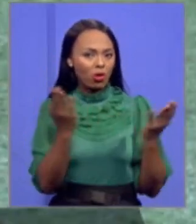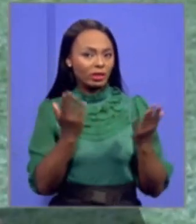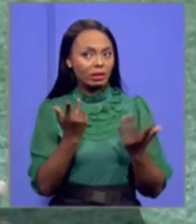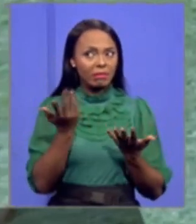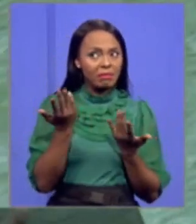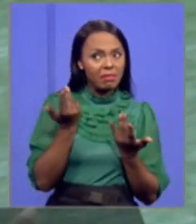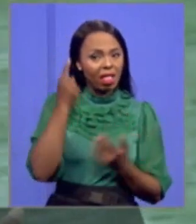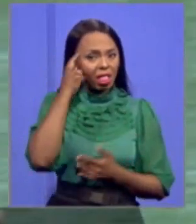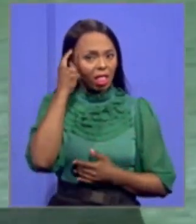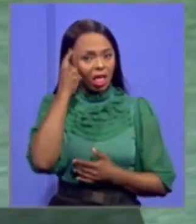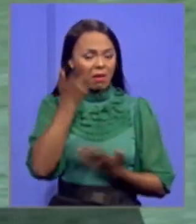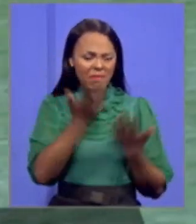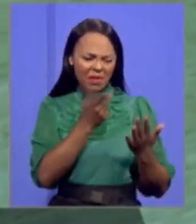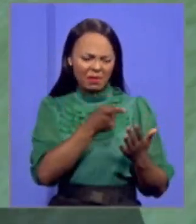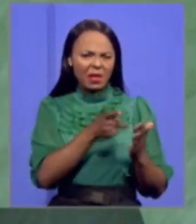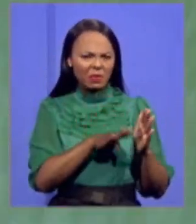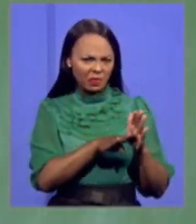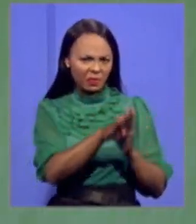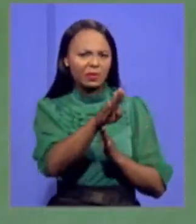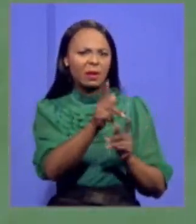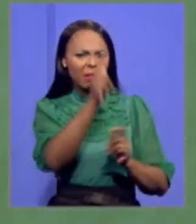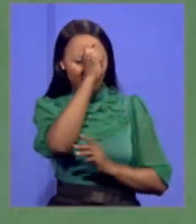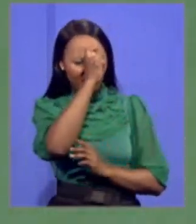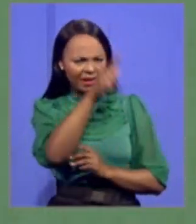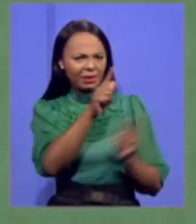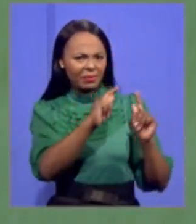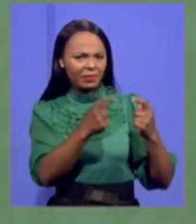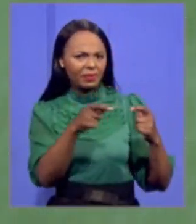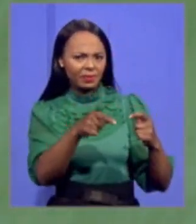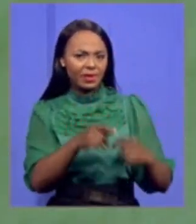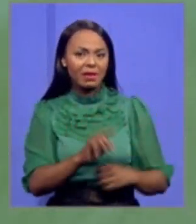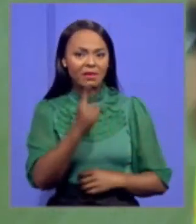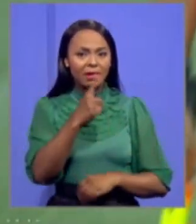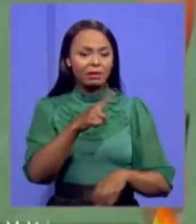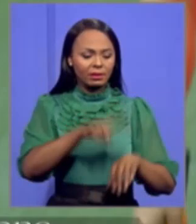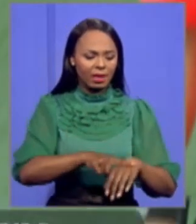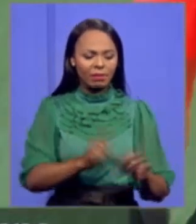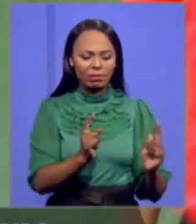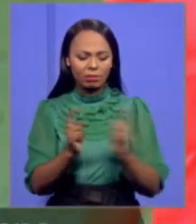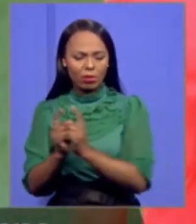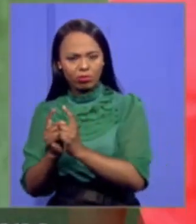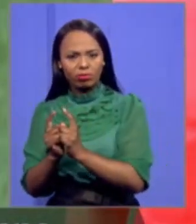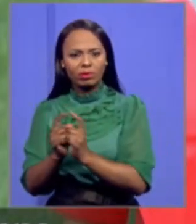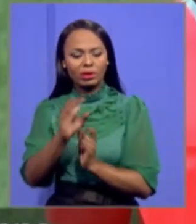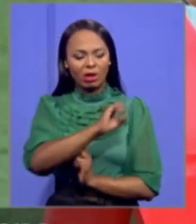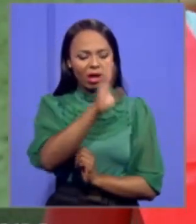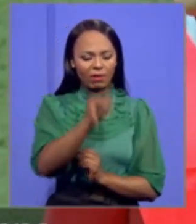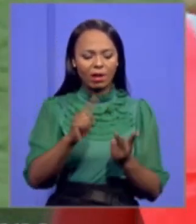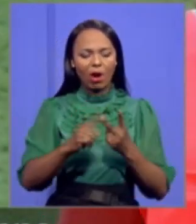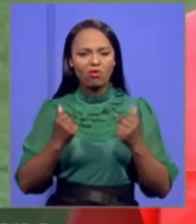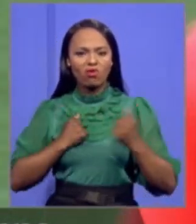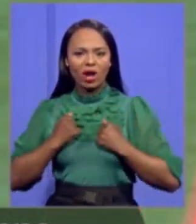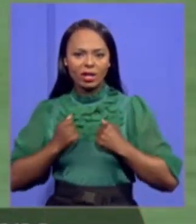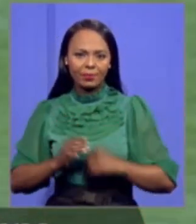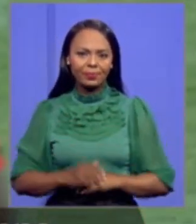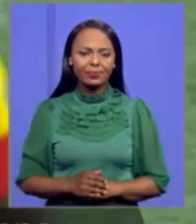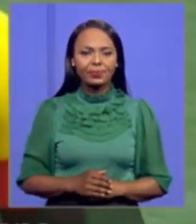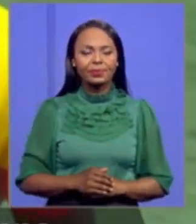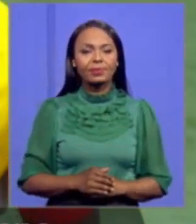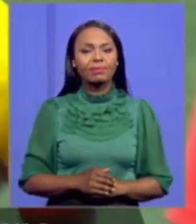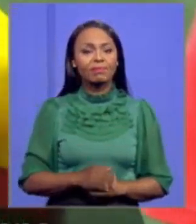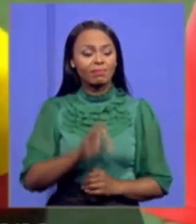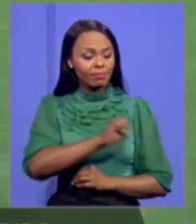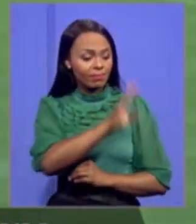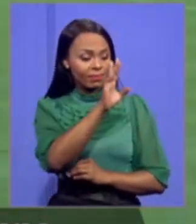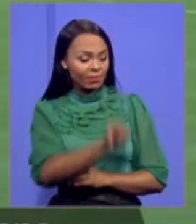oketše ketapele ya bona ye e be le papadi ya pele magareng ga Rwanda le Afrika Borwa. Sehlopha sa